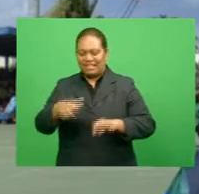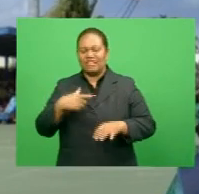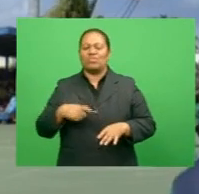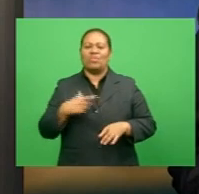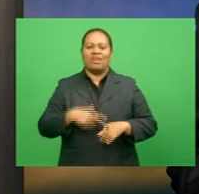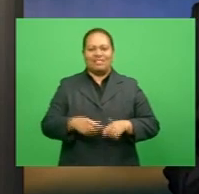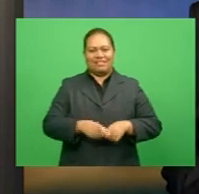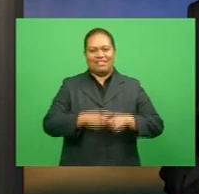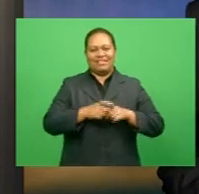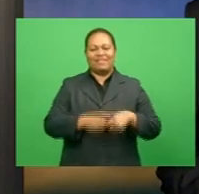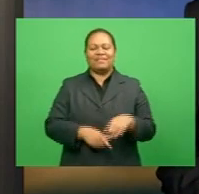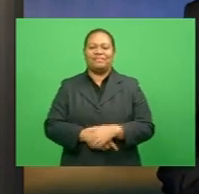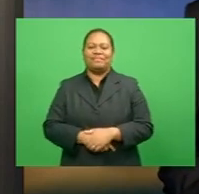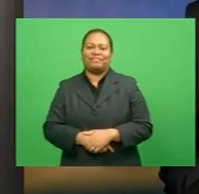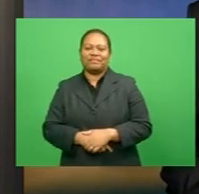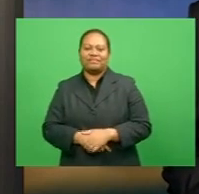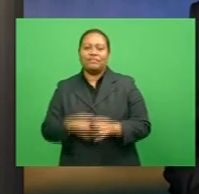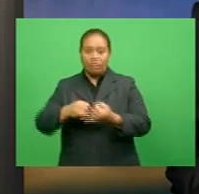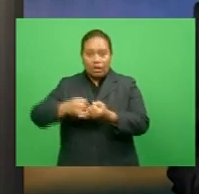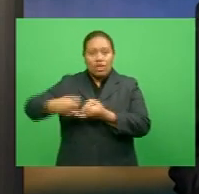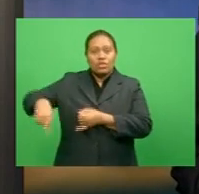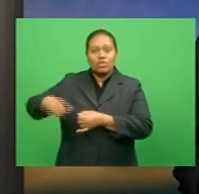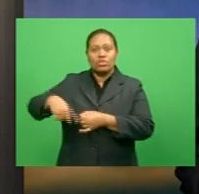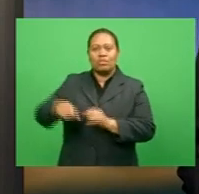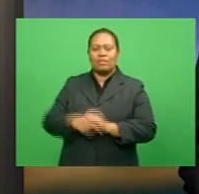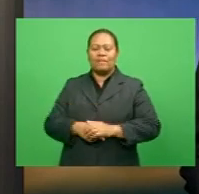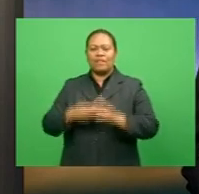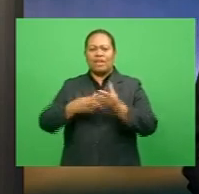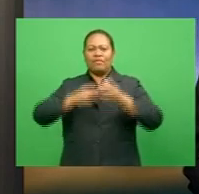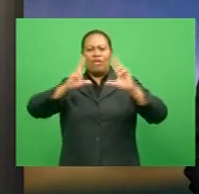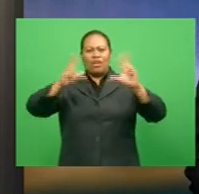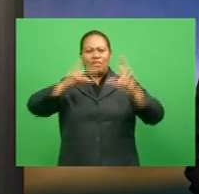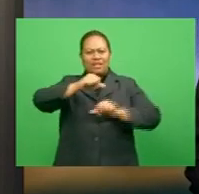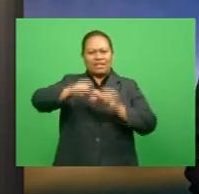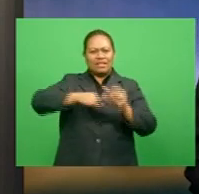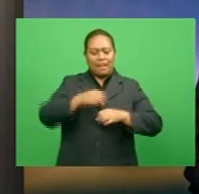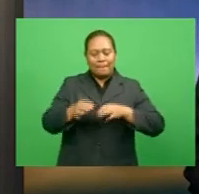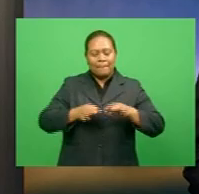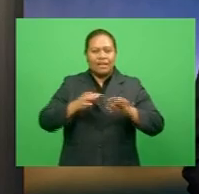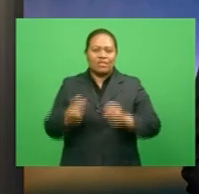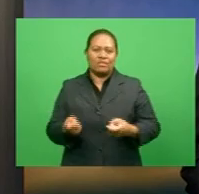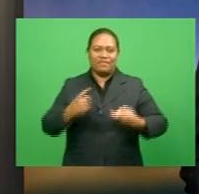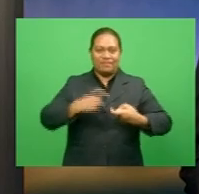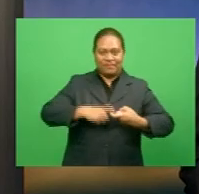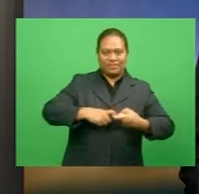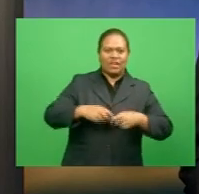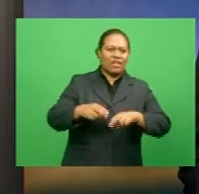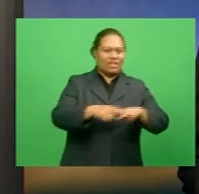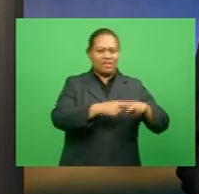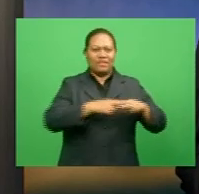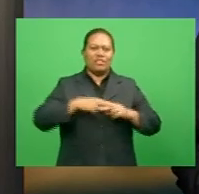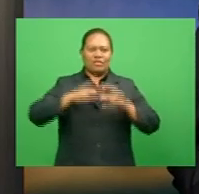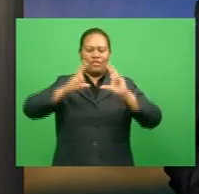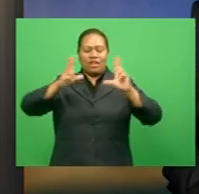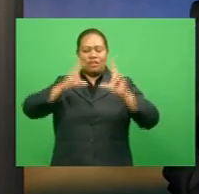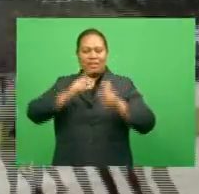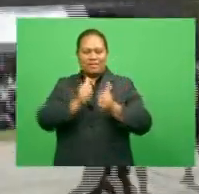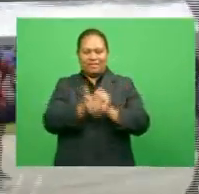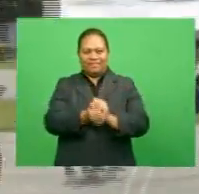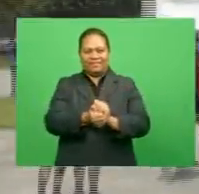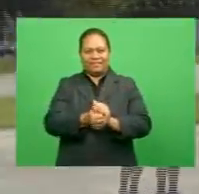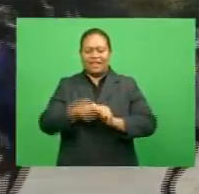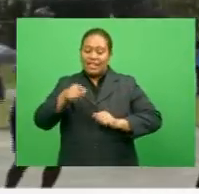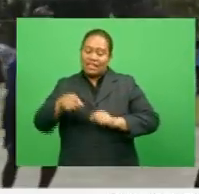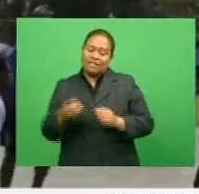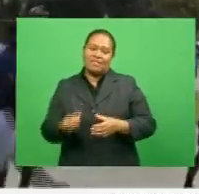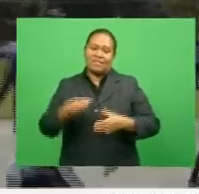your venue. The Suva Volleyball Association plans to join and compete in Fiji volleyball sanctioned tournaments. This is